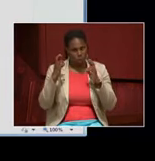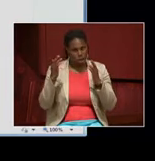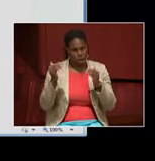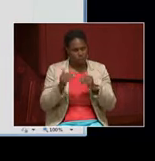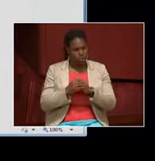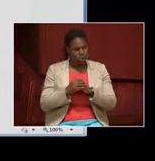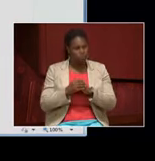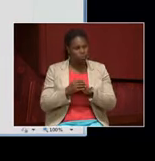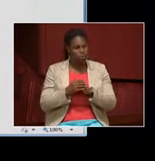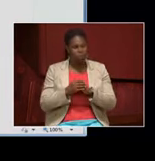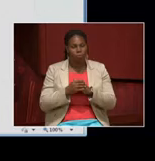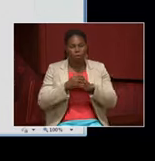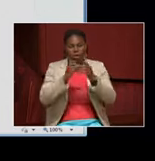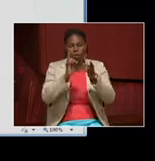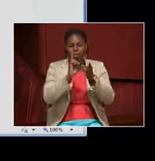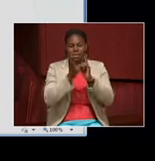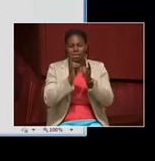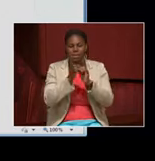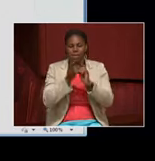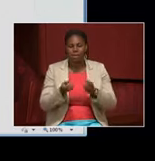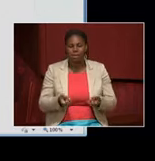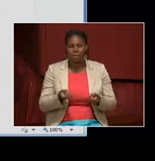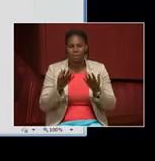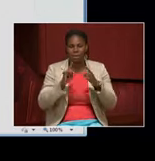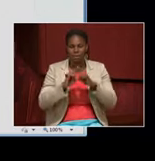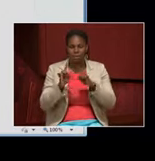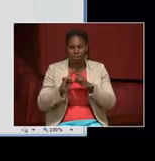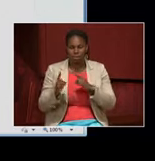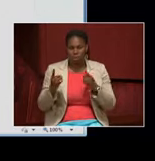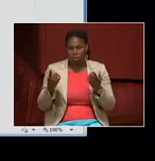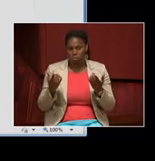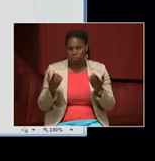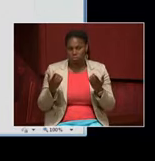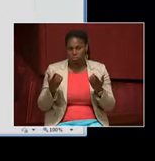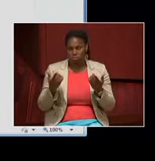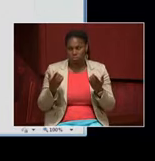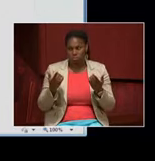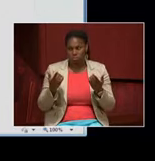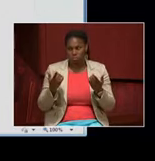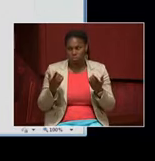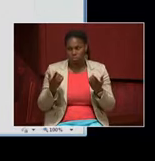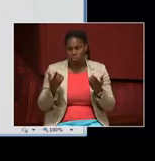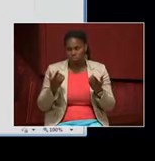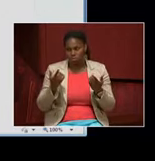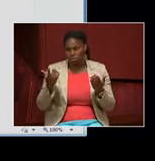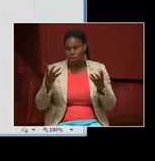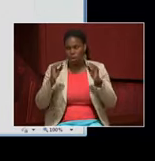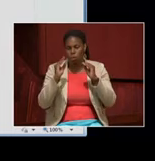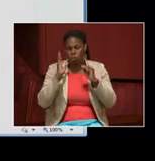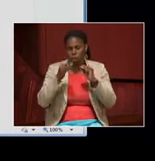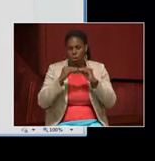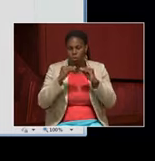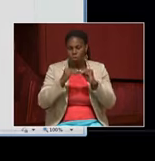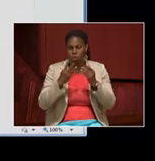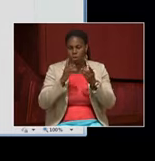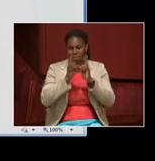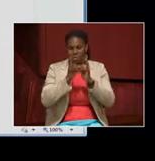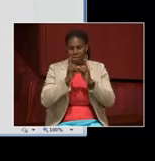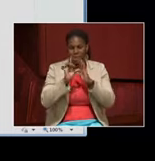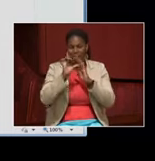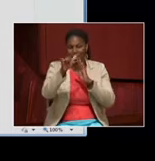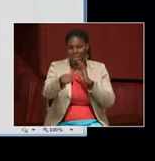We have digitized a number of these online. Hopefully there will be more digitized down the road, but I wanted to call your attention